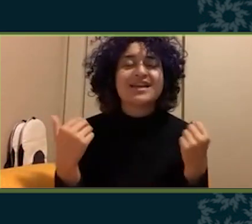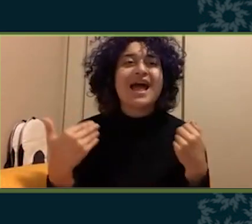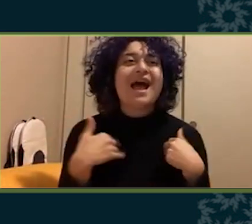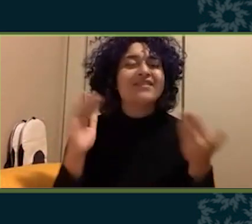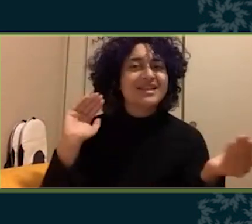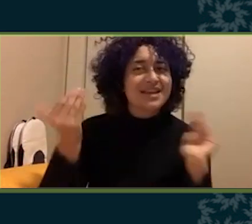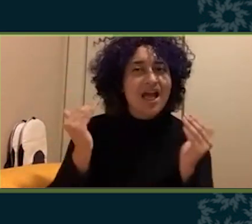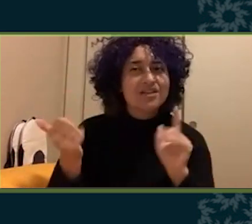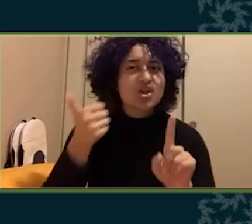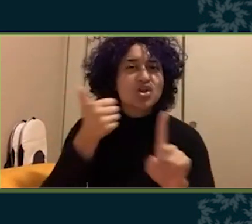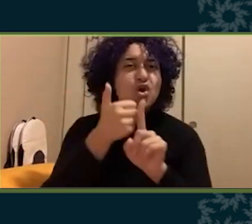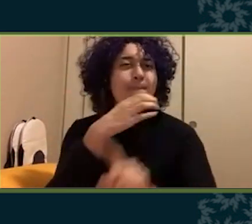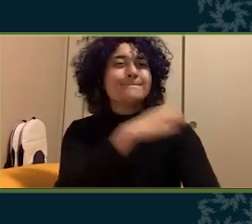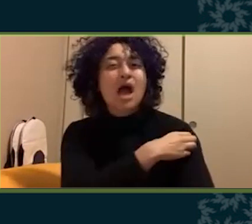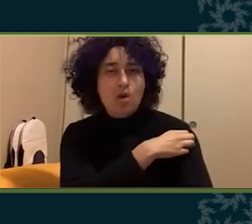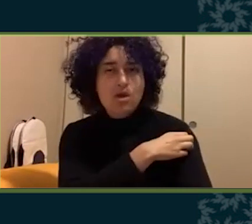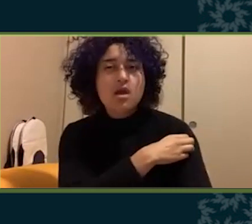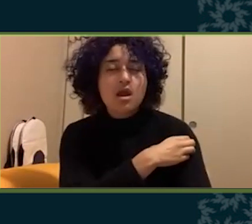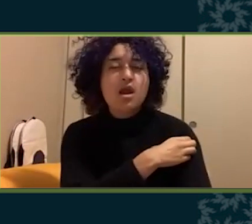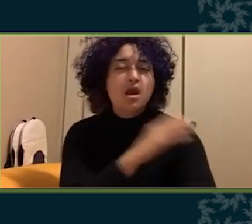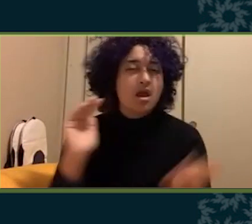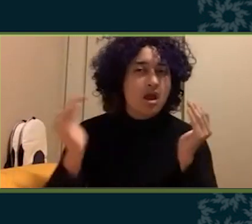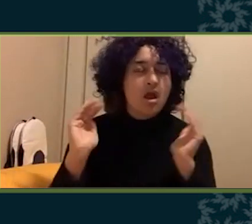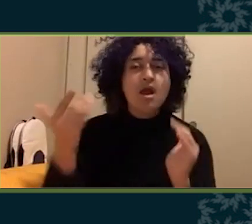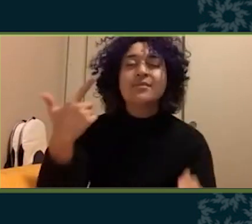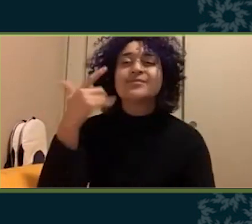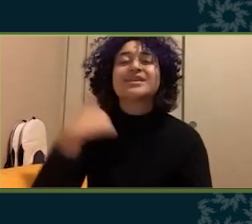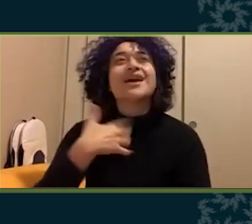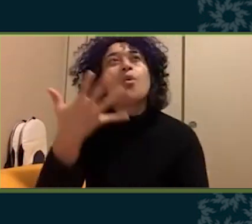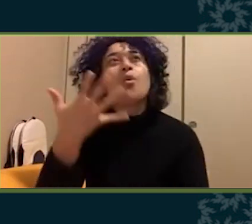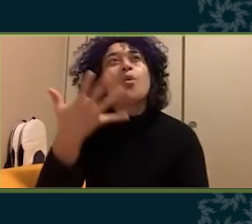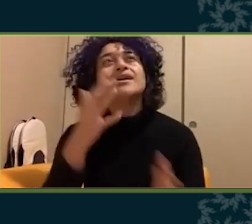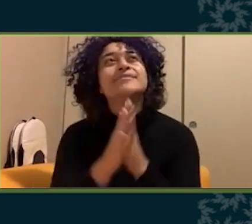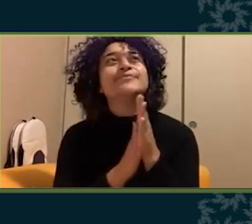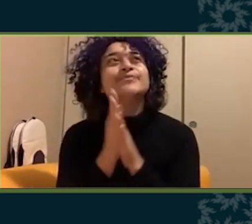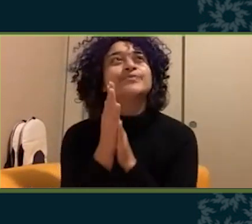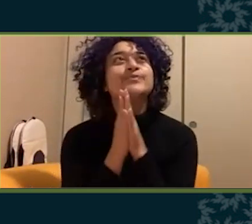your own power. Because I want to,